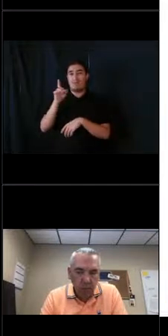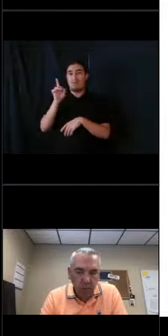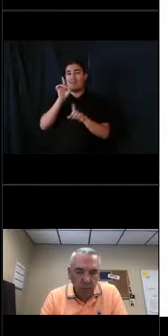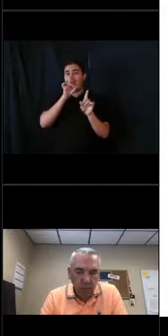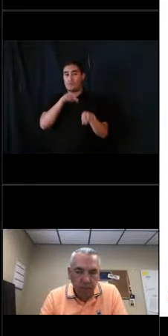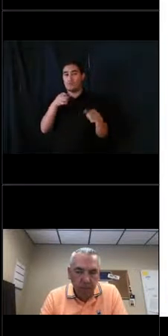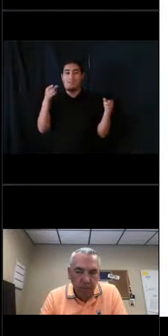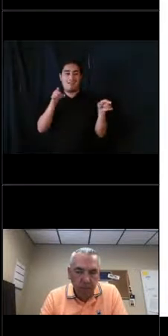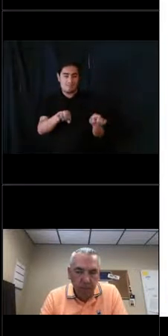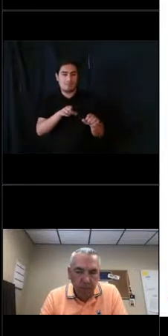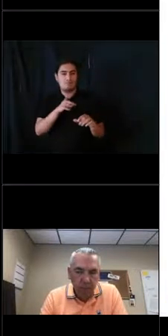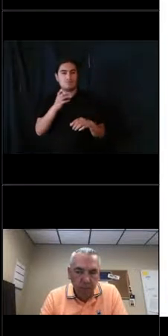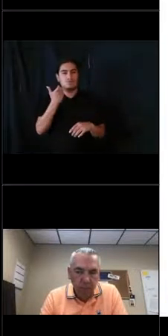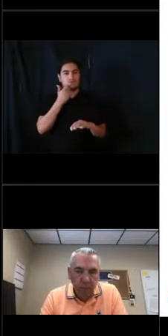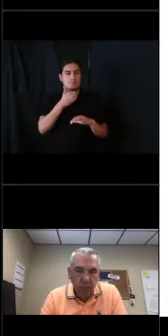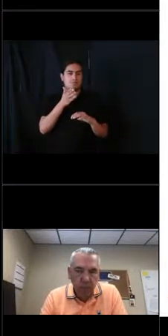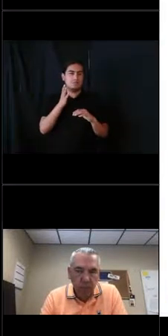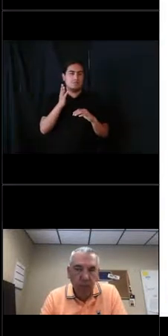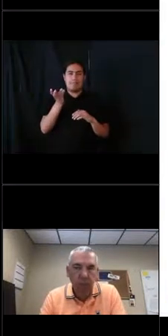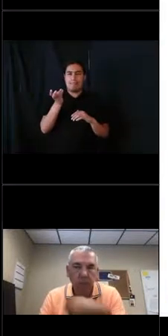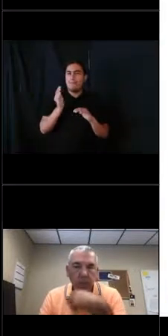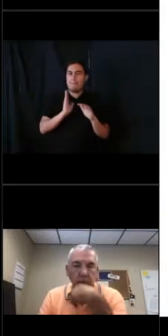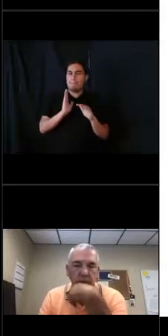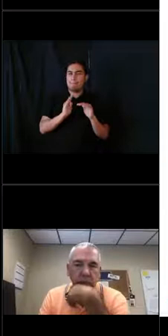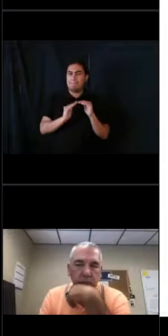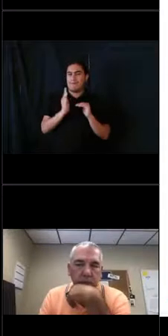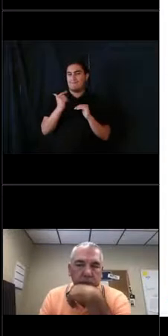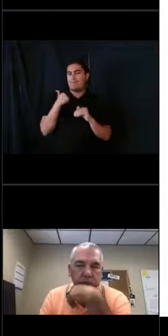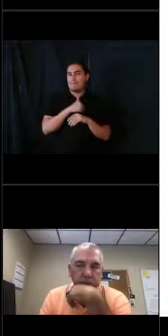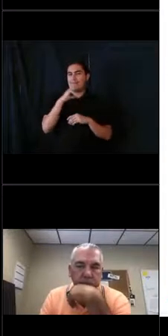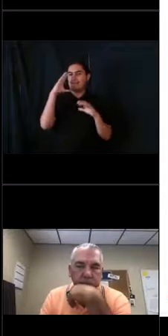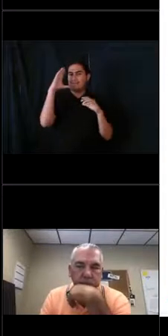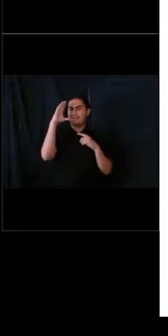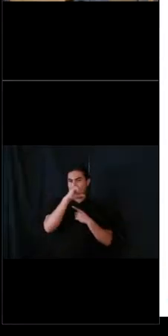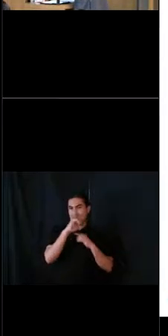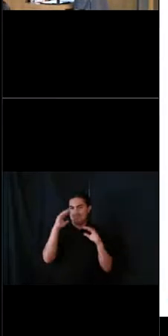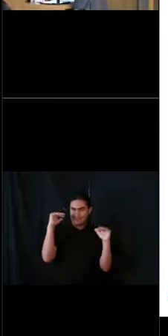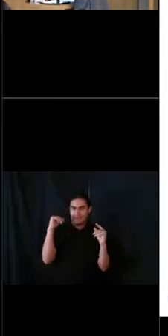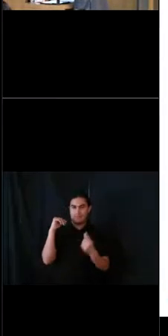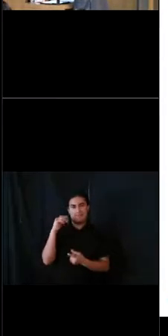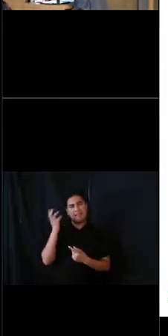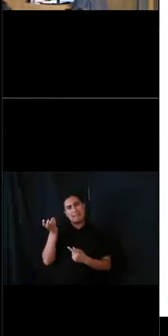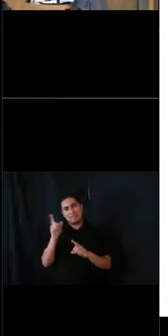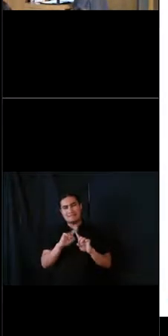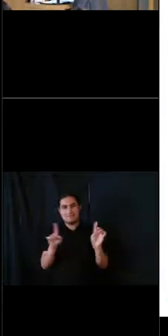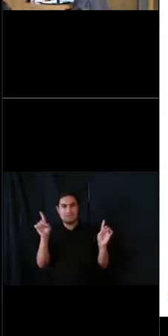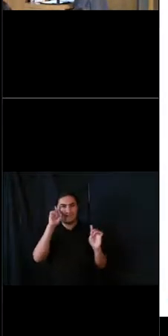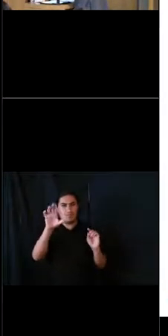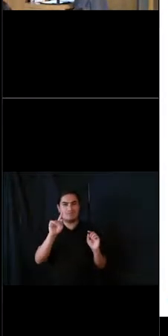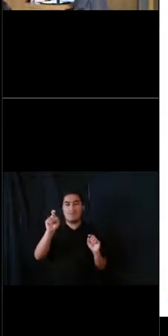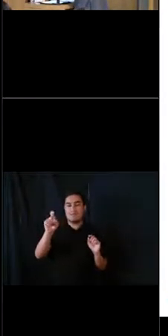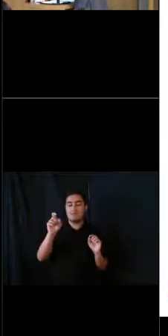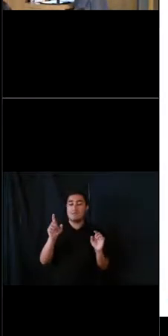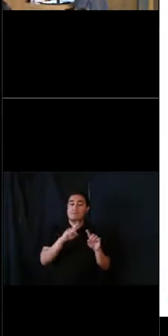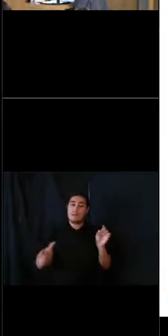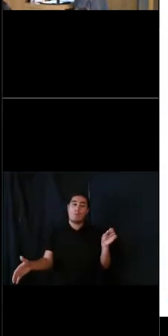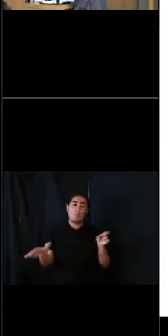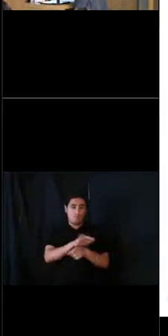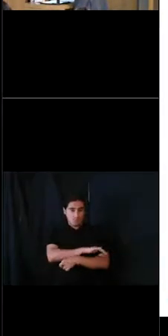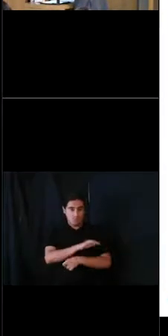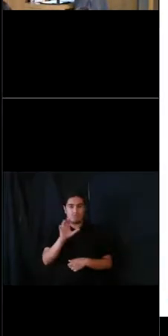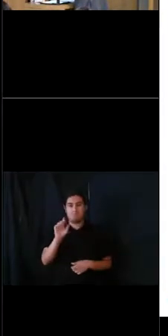percent over uh what was estimated very good little differences in some of the taxes but overall our tax